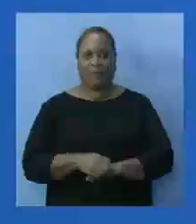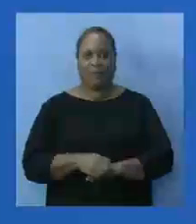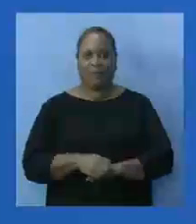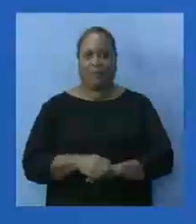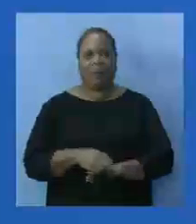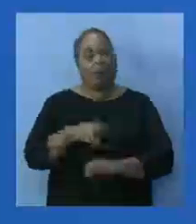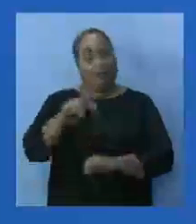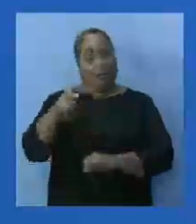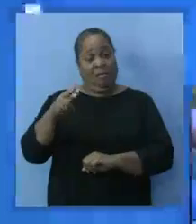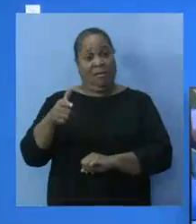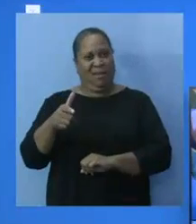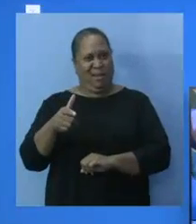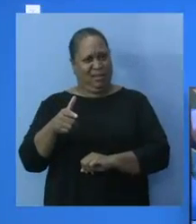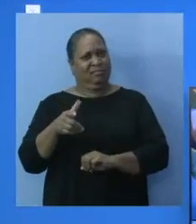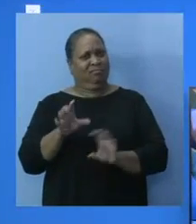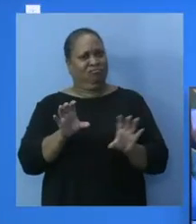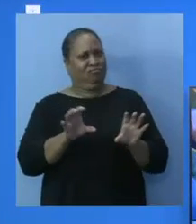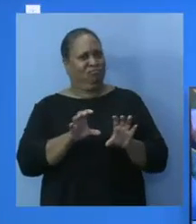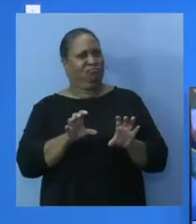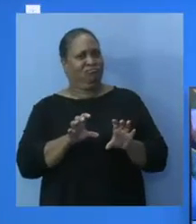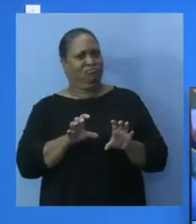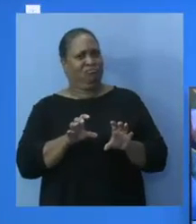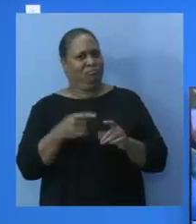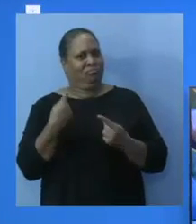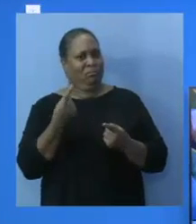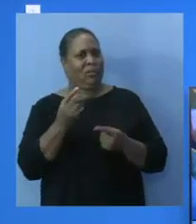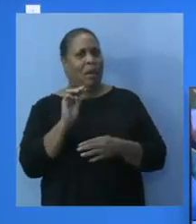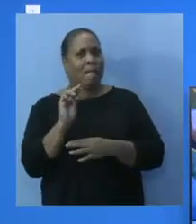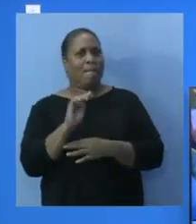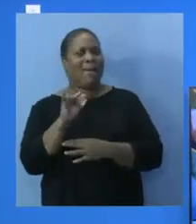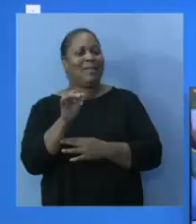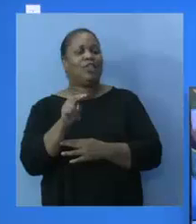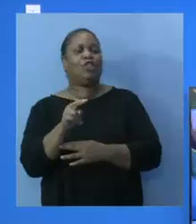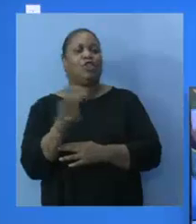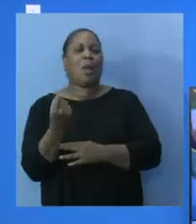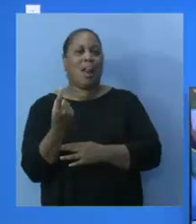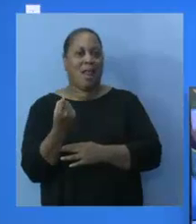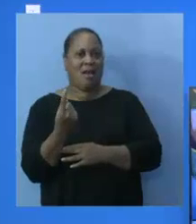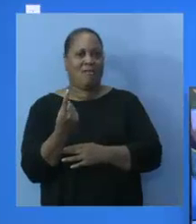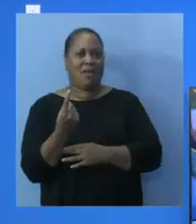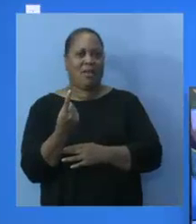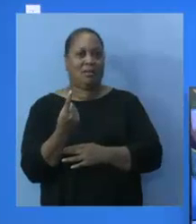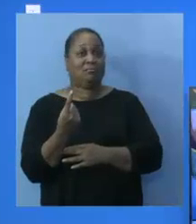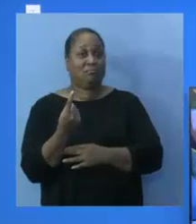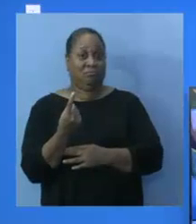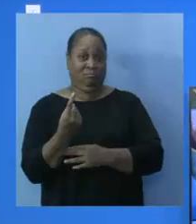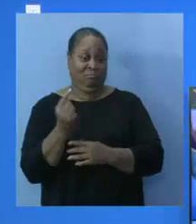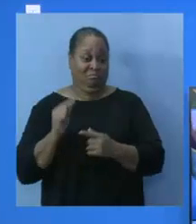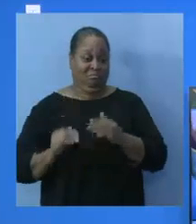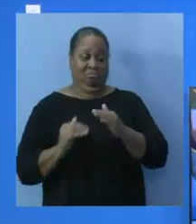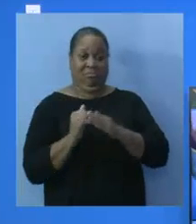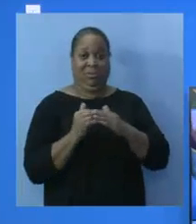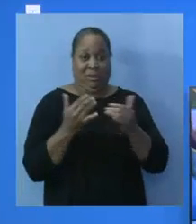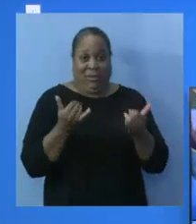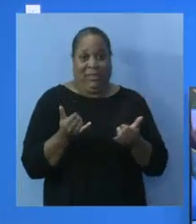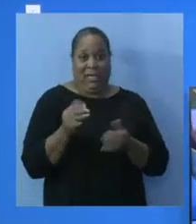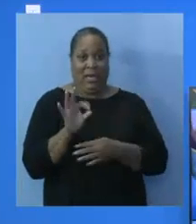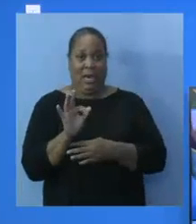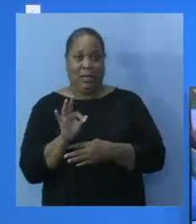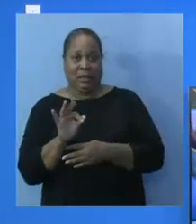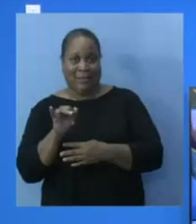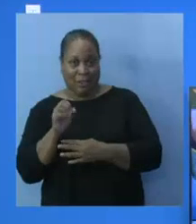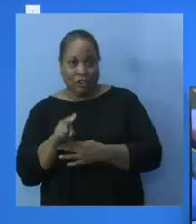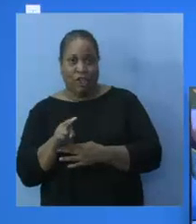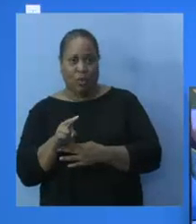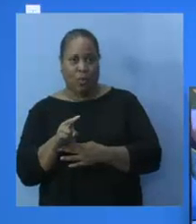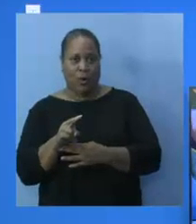My next question actually had to do with, since Monday, January 11th, till today, Tuesday, January 19th, we've had 31